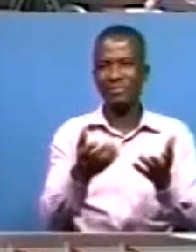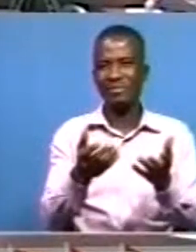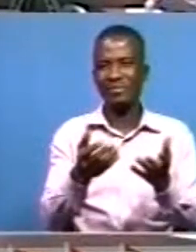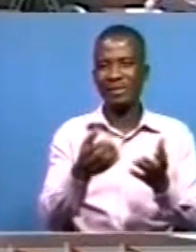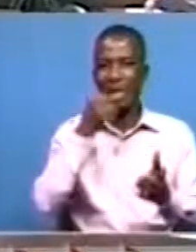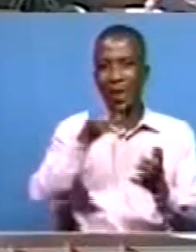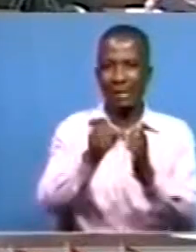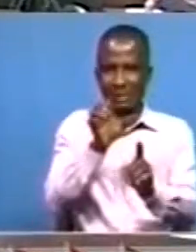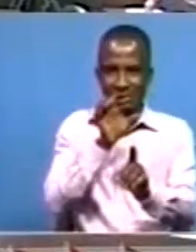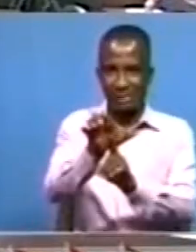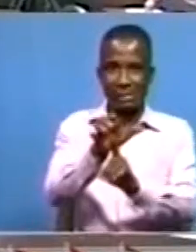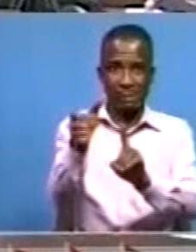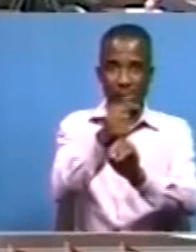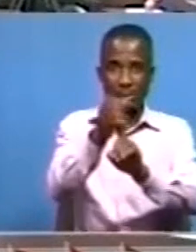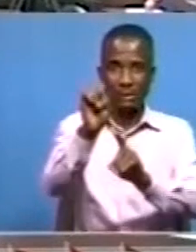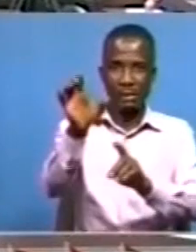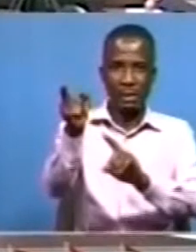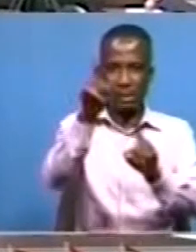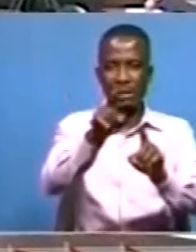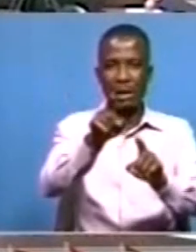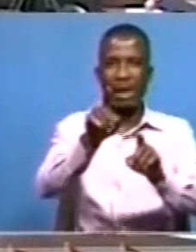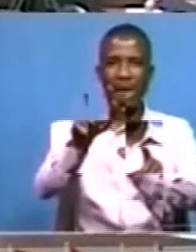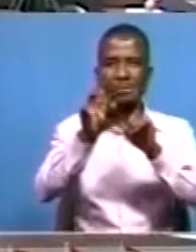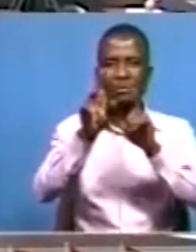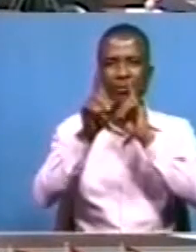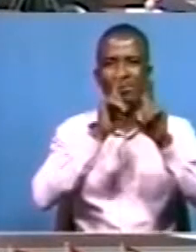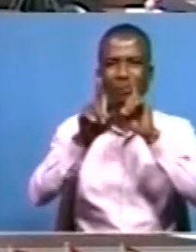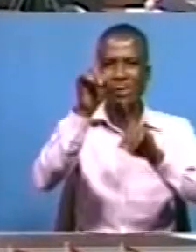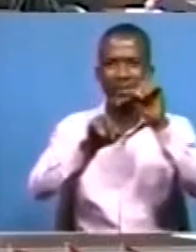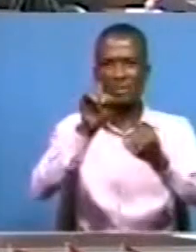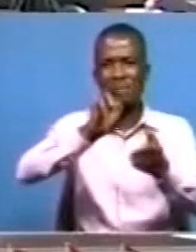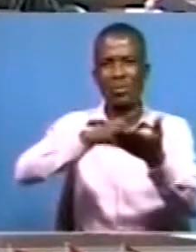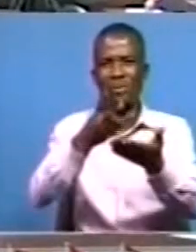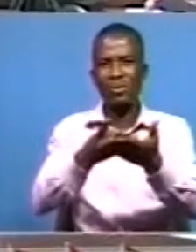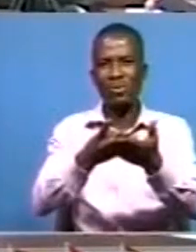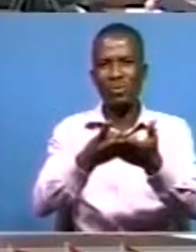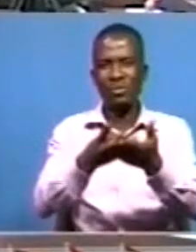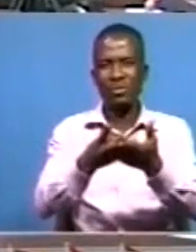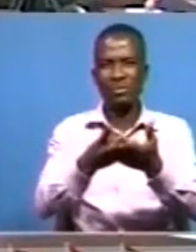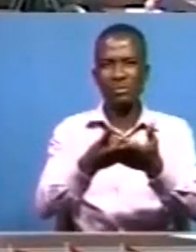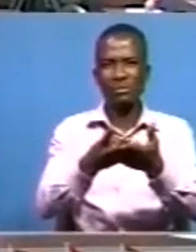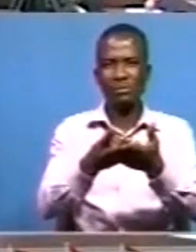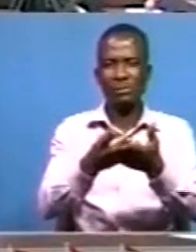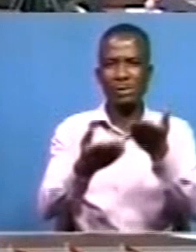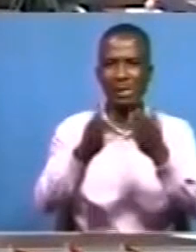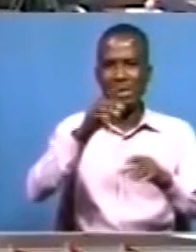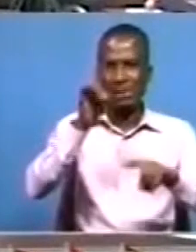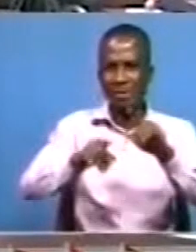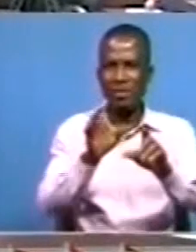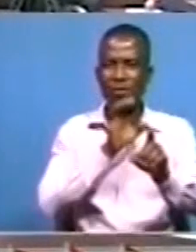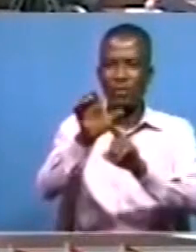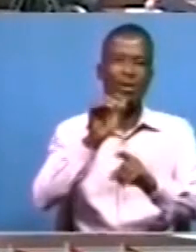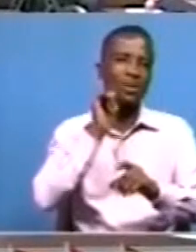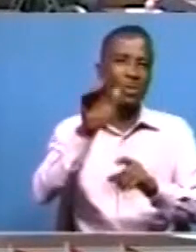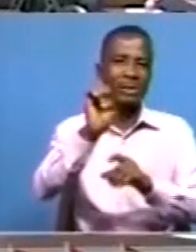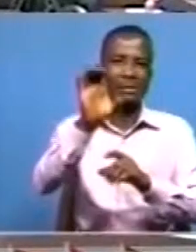of subpoena a party may issue to invite a witness may be a subpoena ad testificandum to compel the witness to